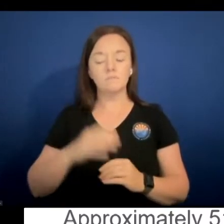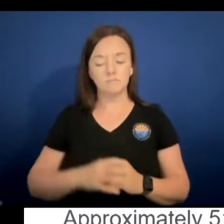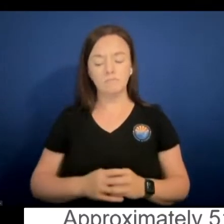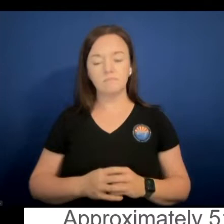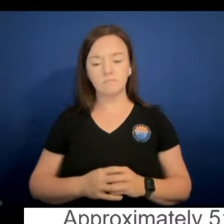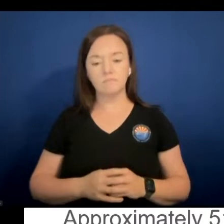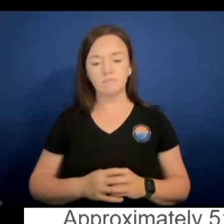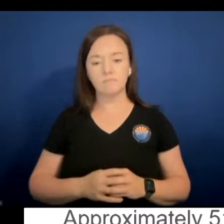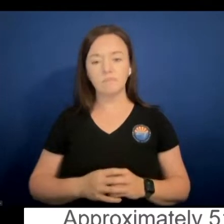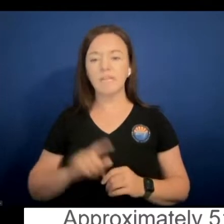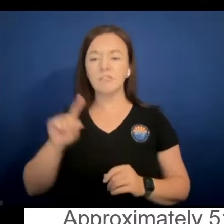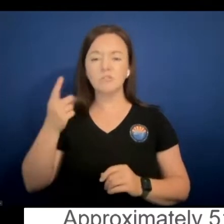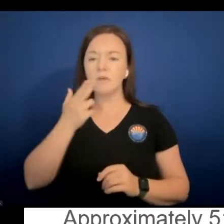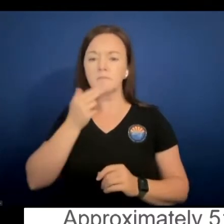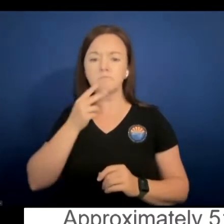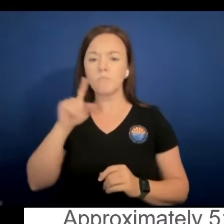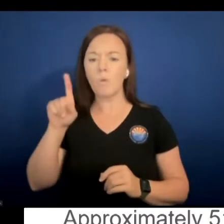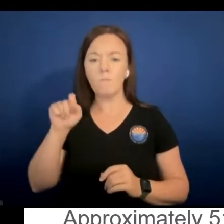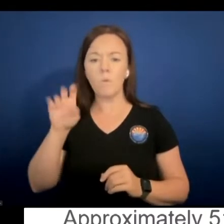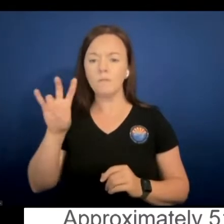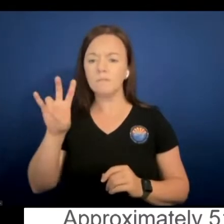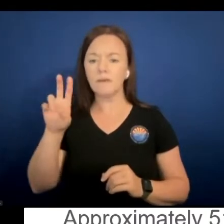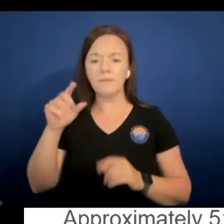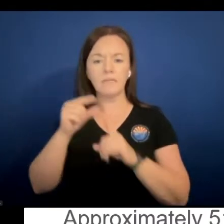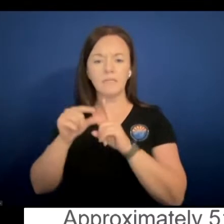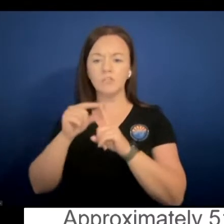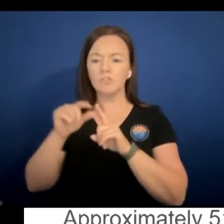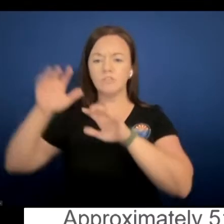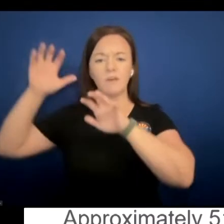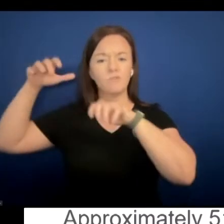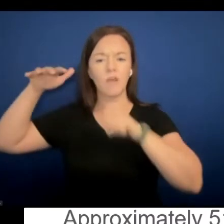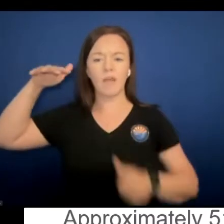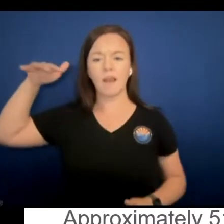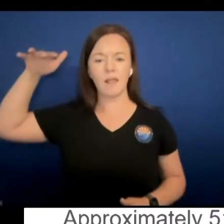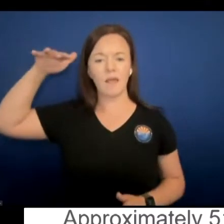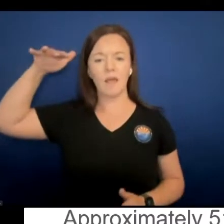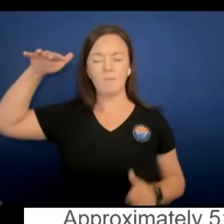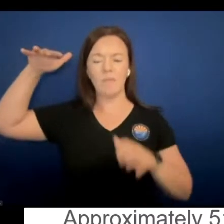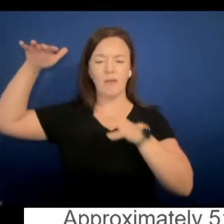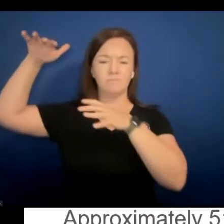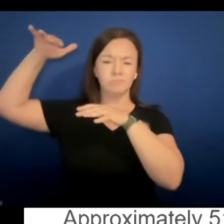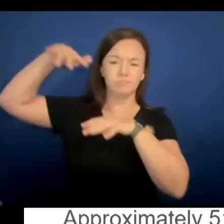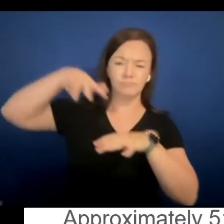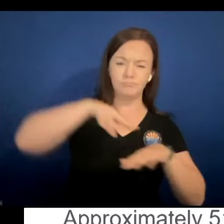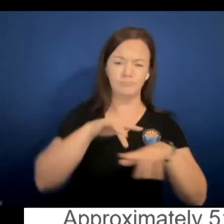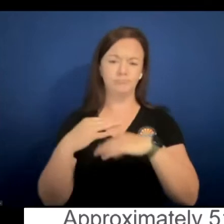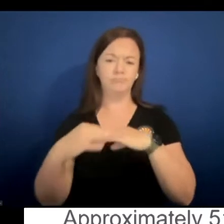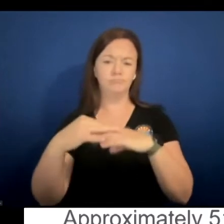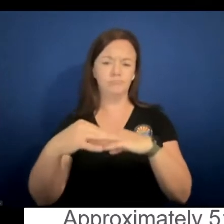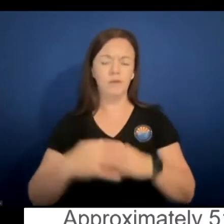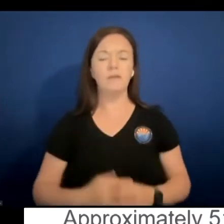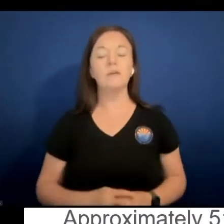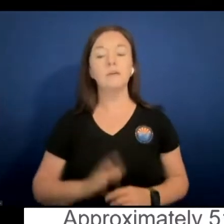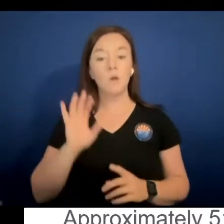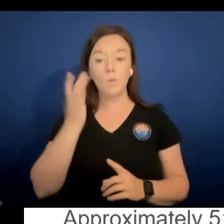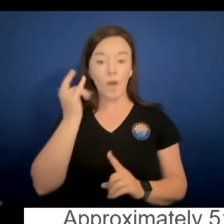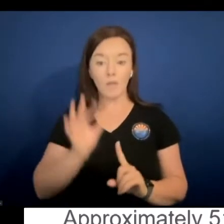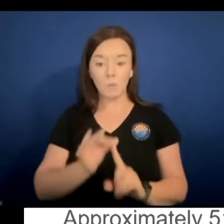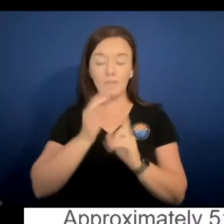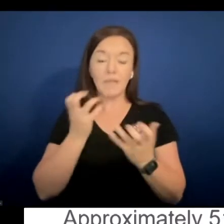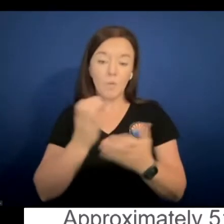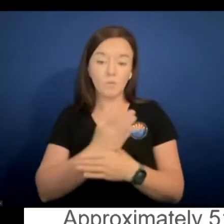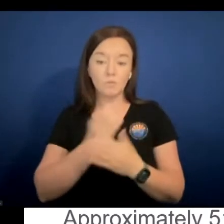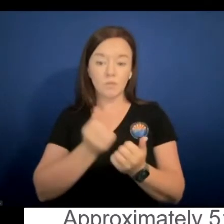1.7 inches of rain in the upper watershed. And what's unique about this, and I want to share this with everybody,